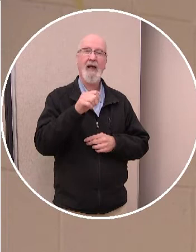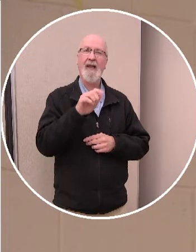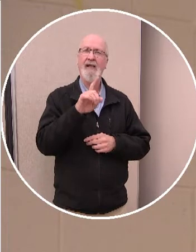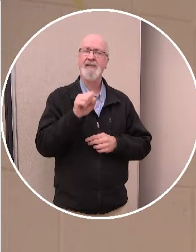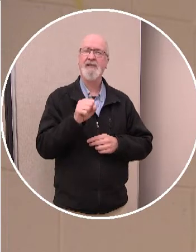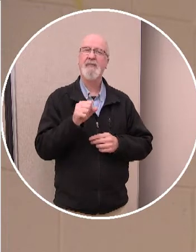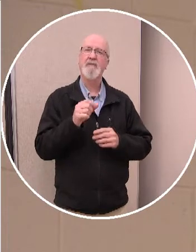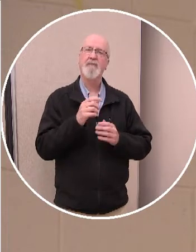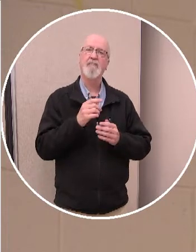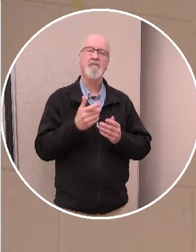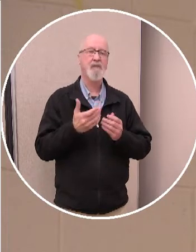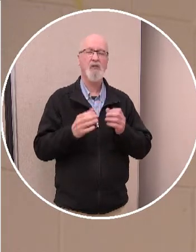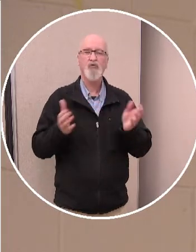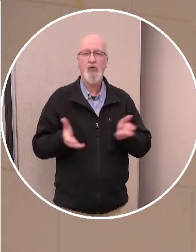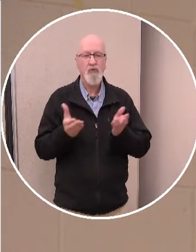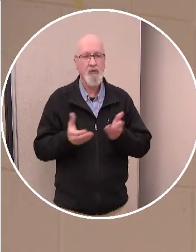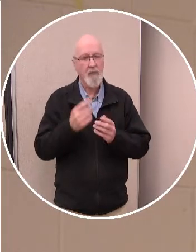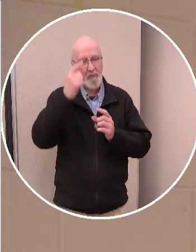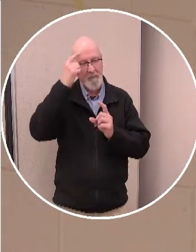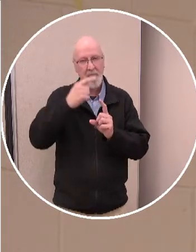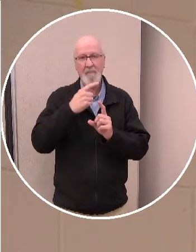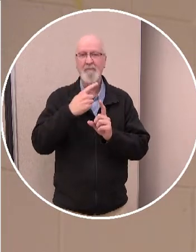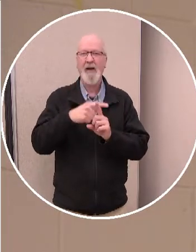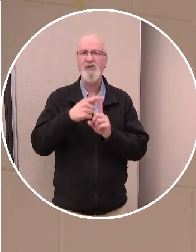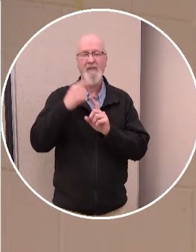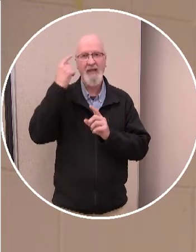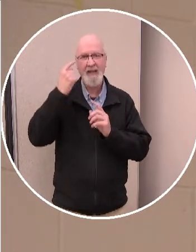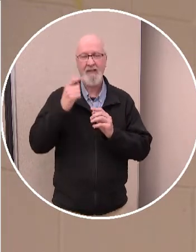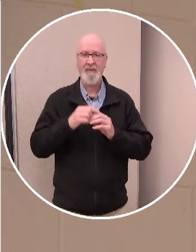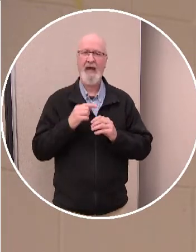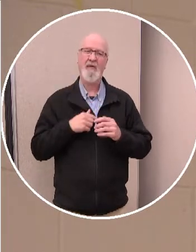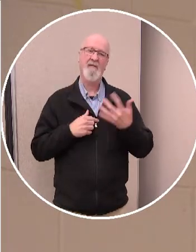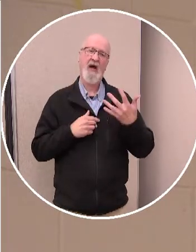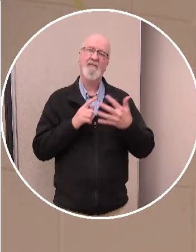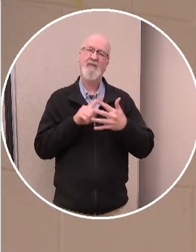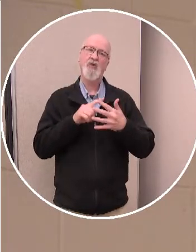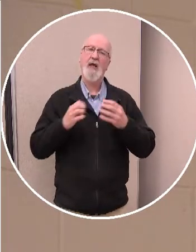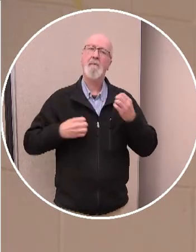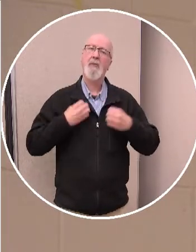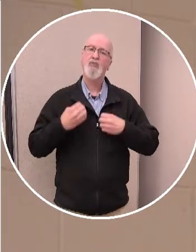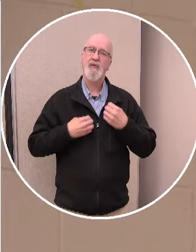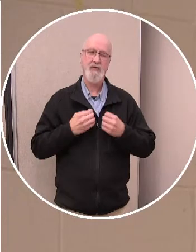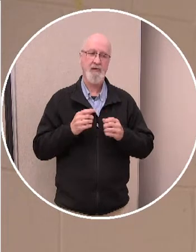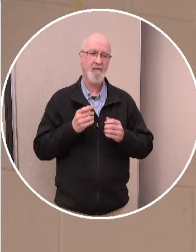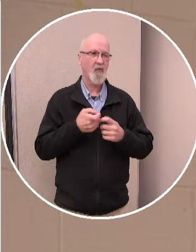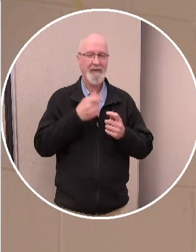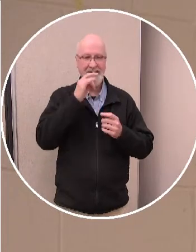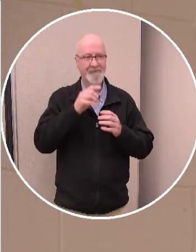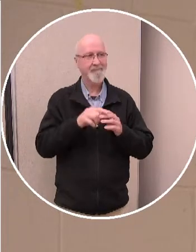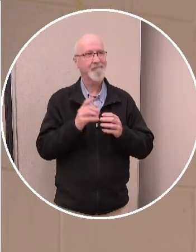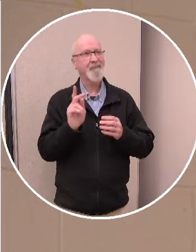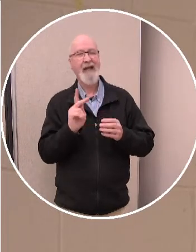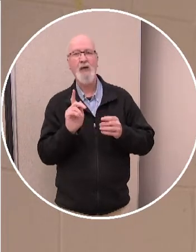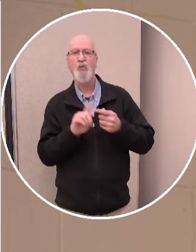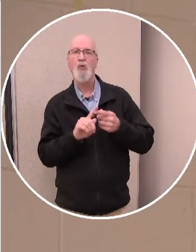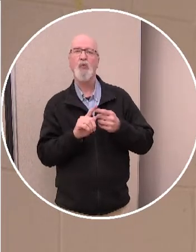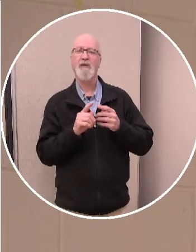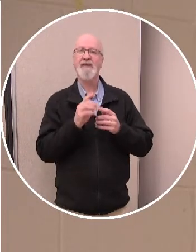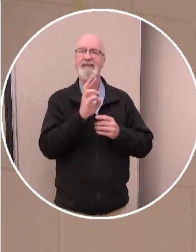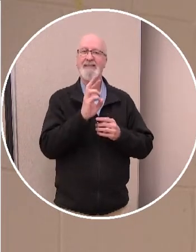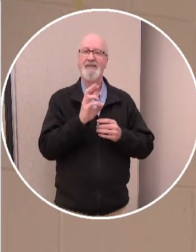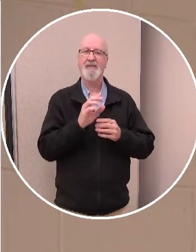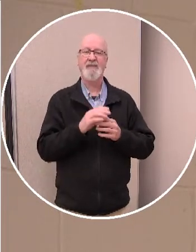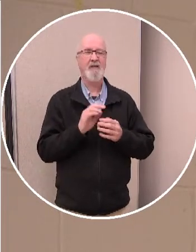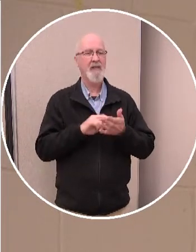strategies, and that covers 5 domains of social emotional development in K to 6, which are self-control, emotional